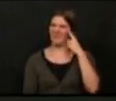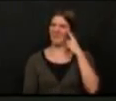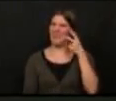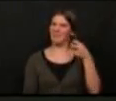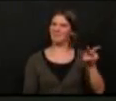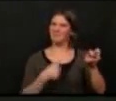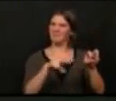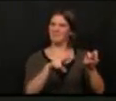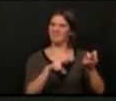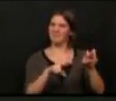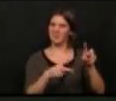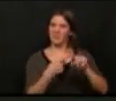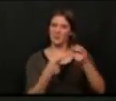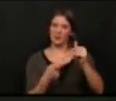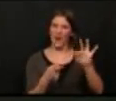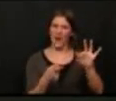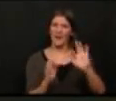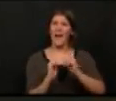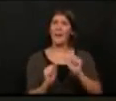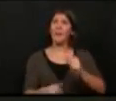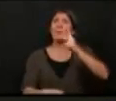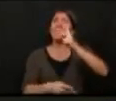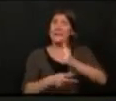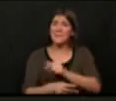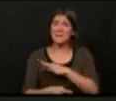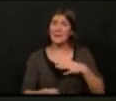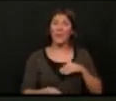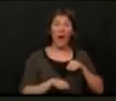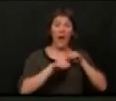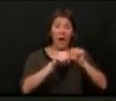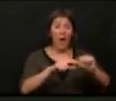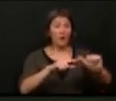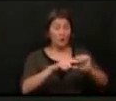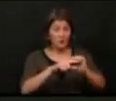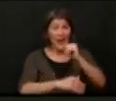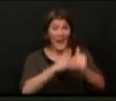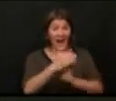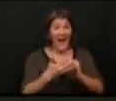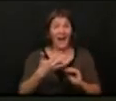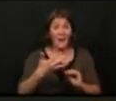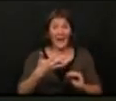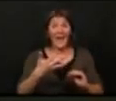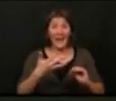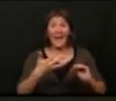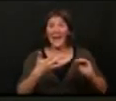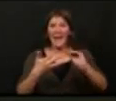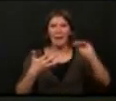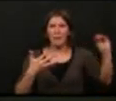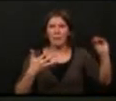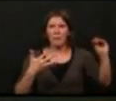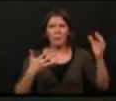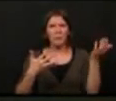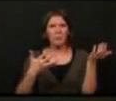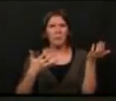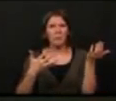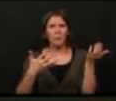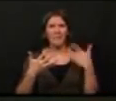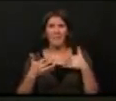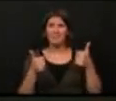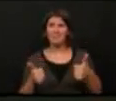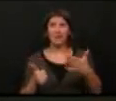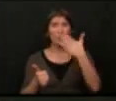what can we do to have people stay? We spend all this money, we train them, we get them, you know, working with you, and we got, you know, as good a conditions